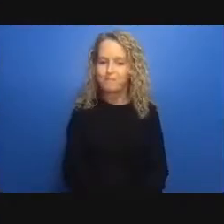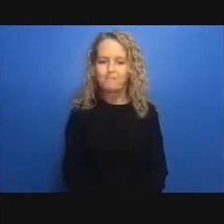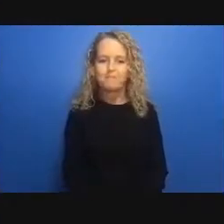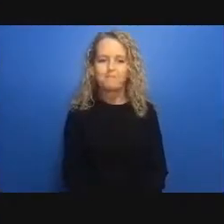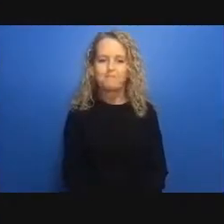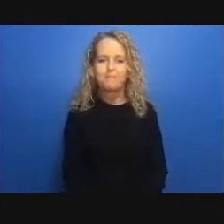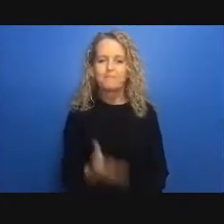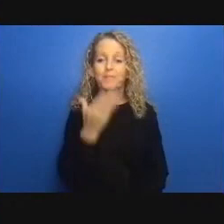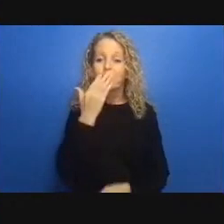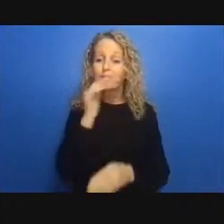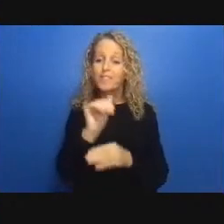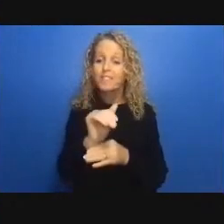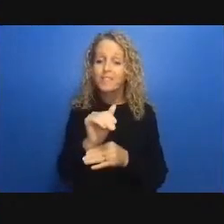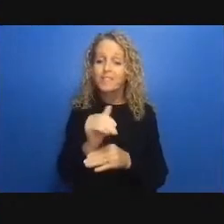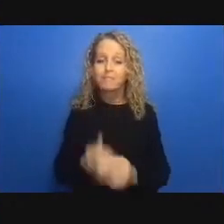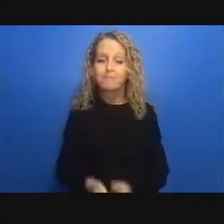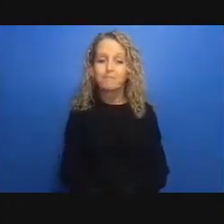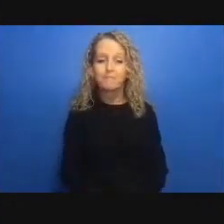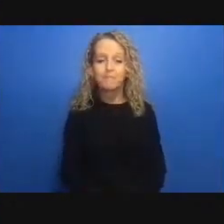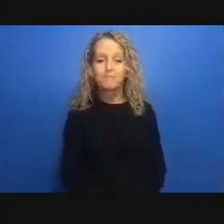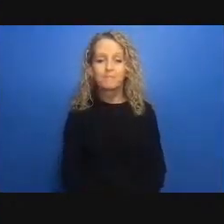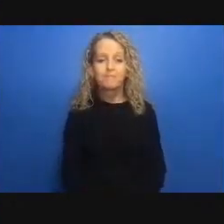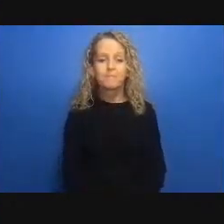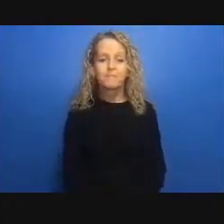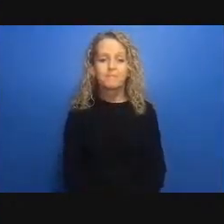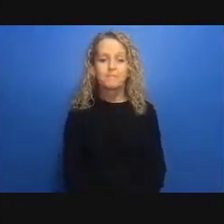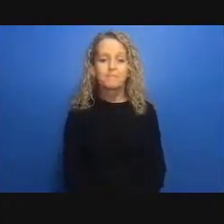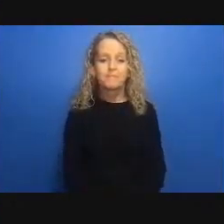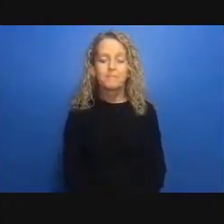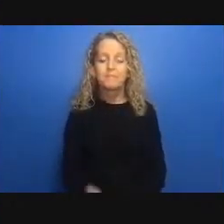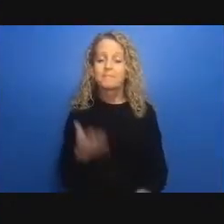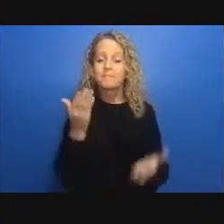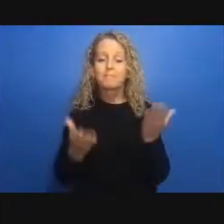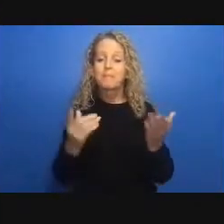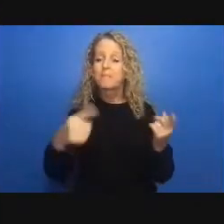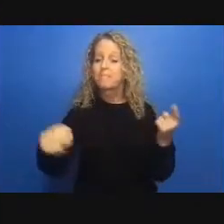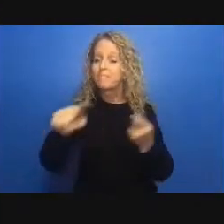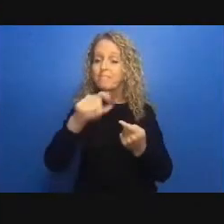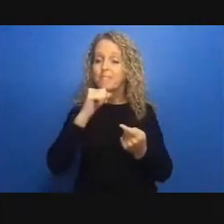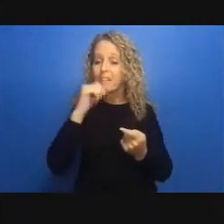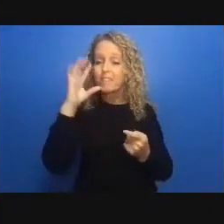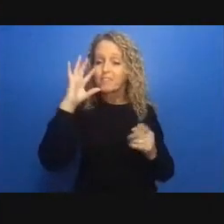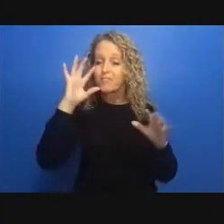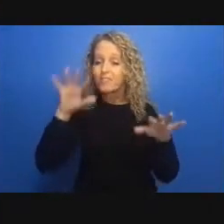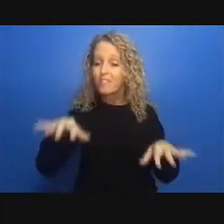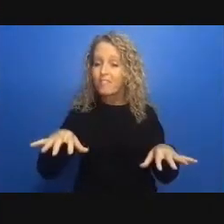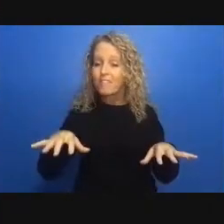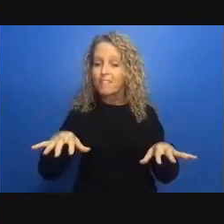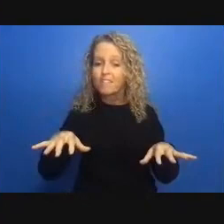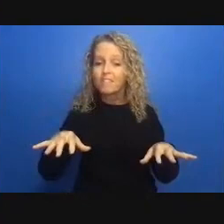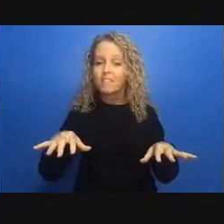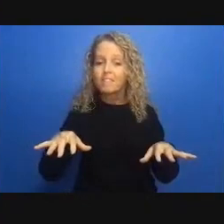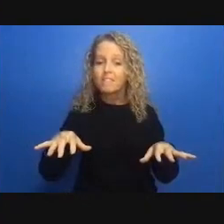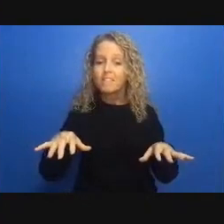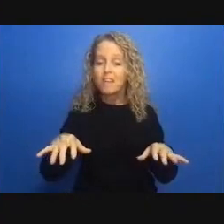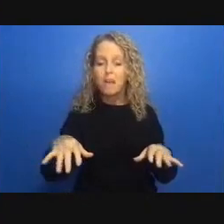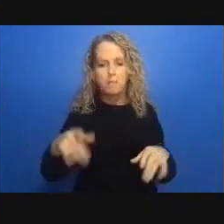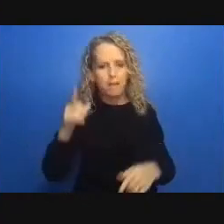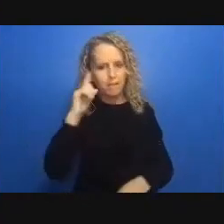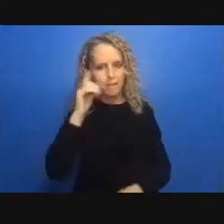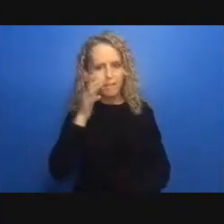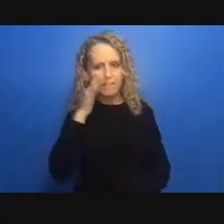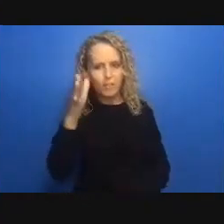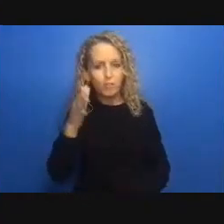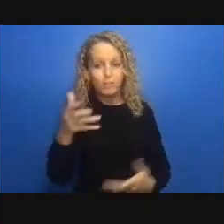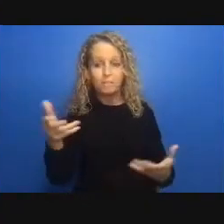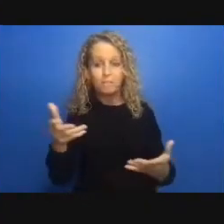everyone. You probably won't be surprised to hear me say this, but I think the future is digital. And